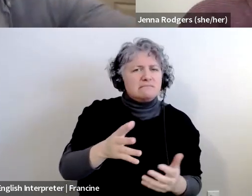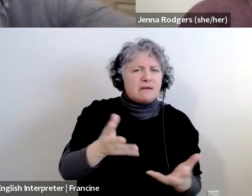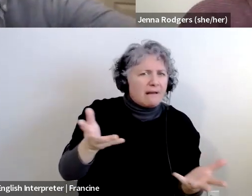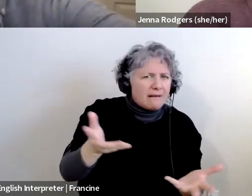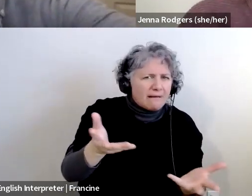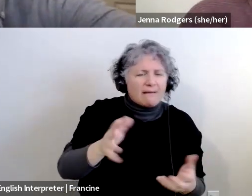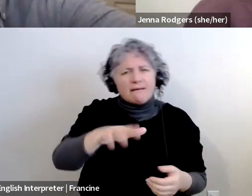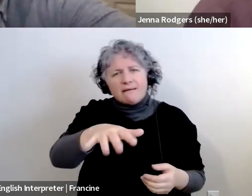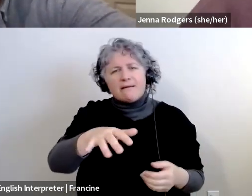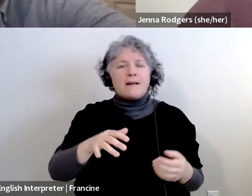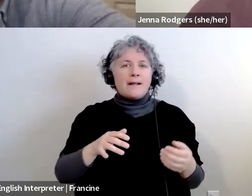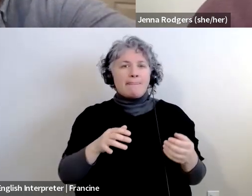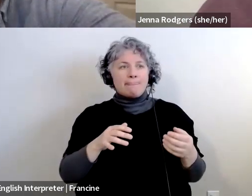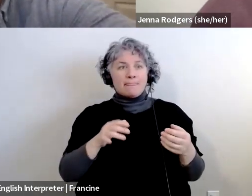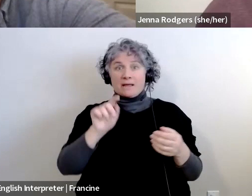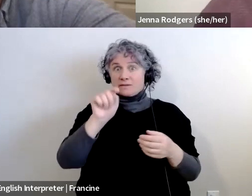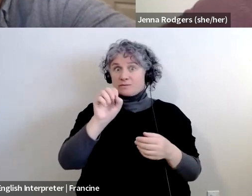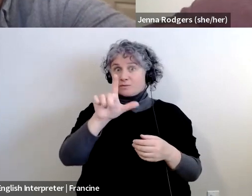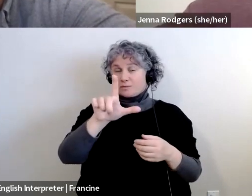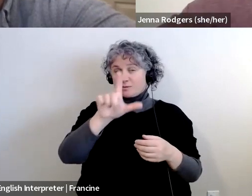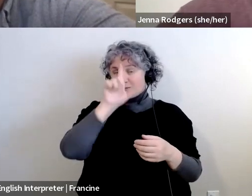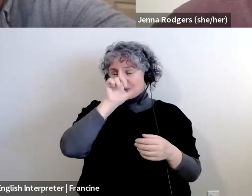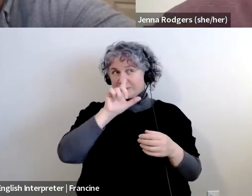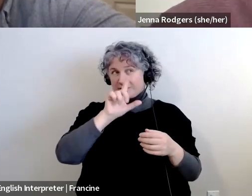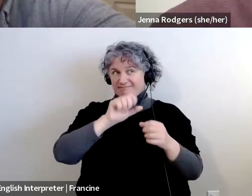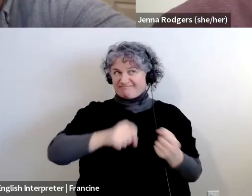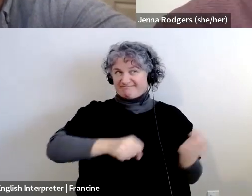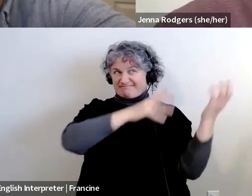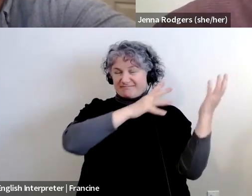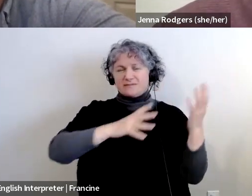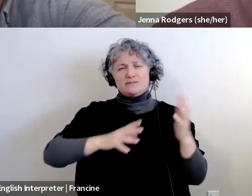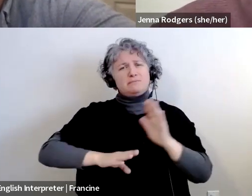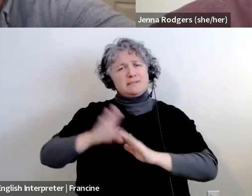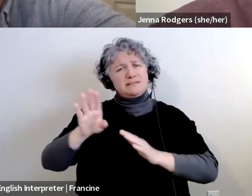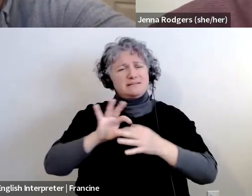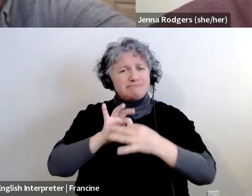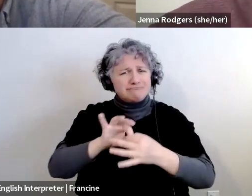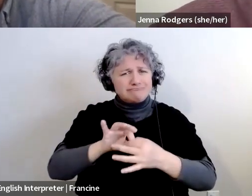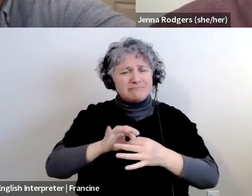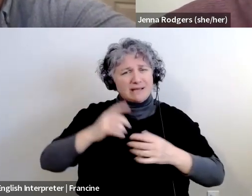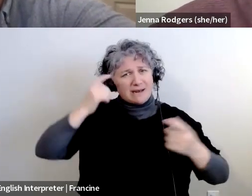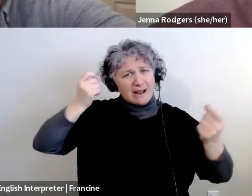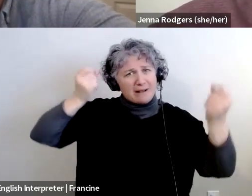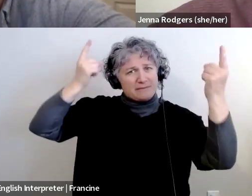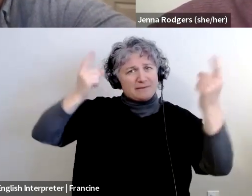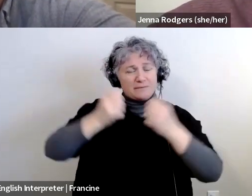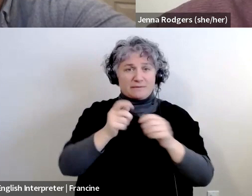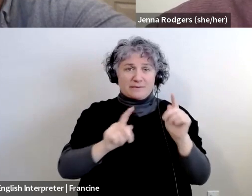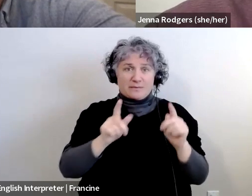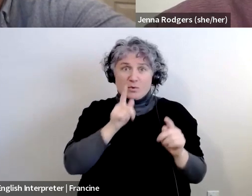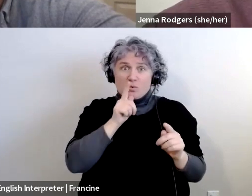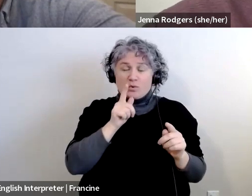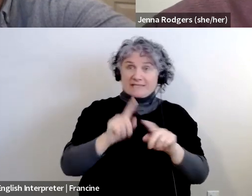and a tool to sort of work around that is to build empathy and friendship and cohesion with people who are different from